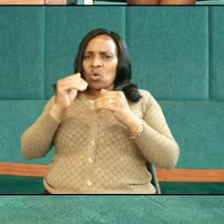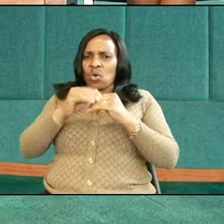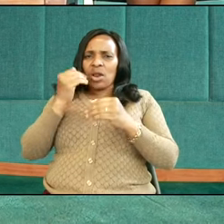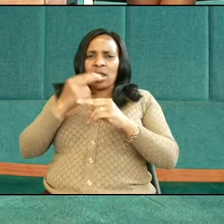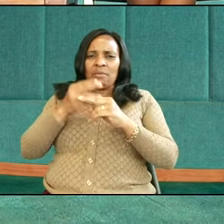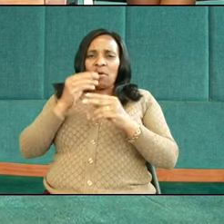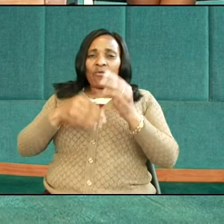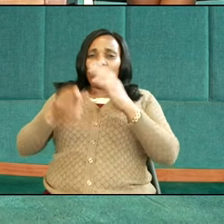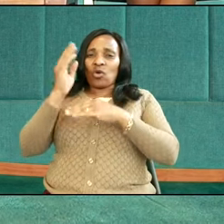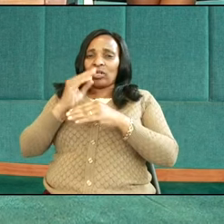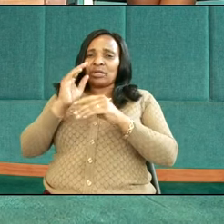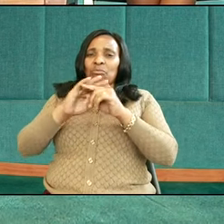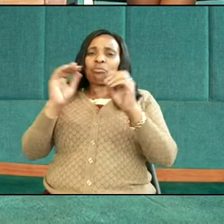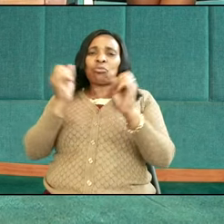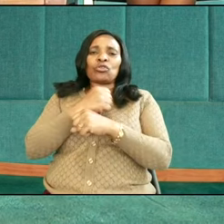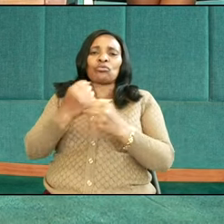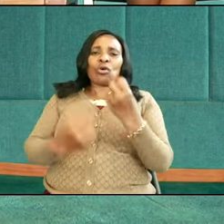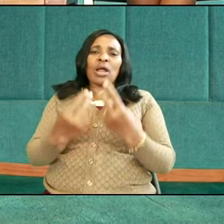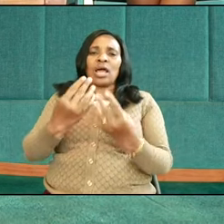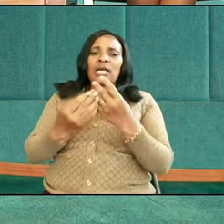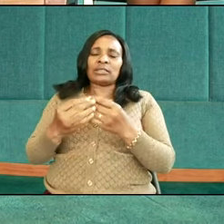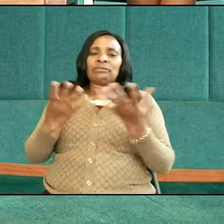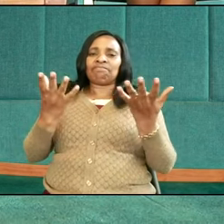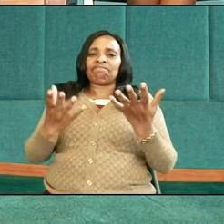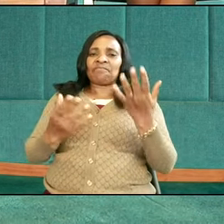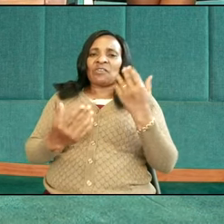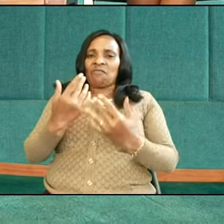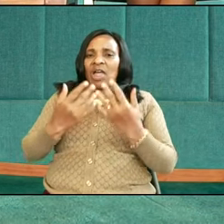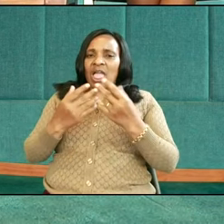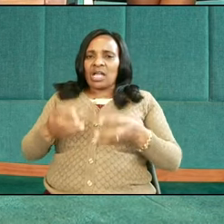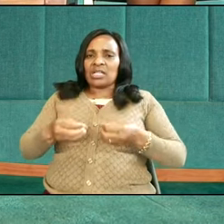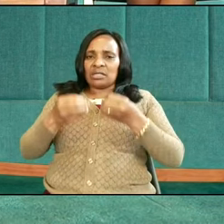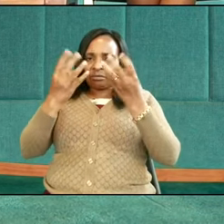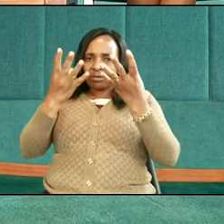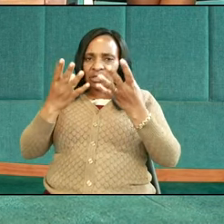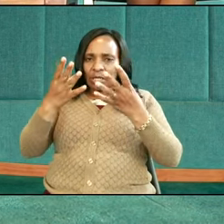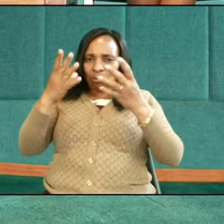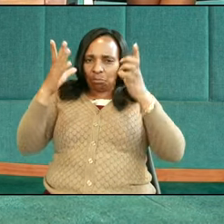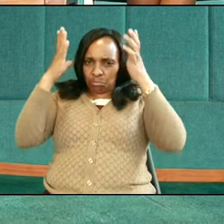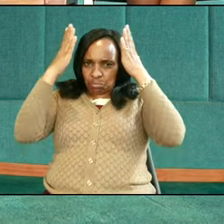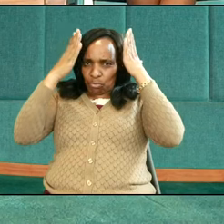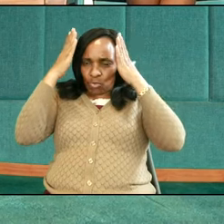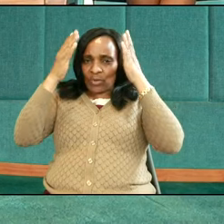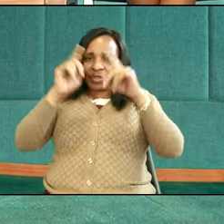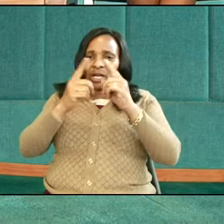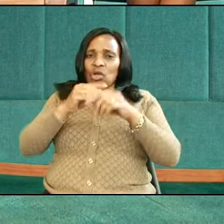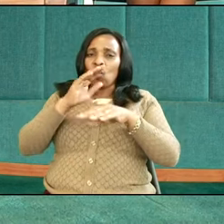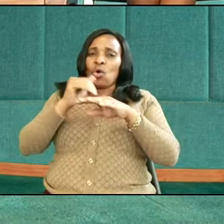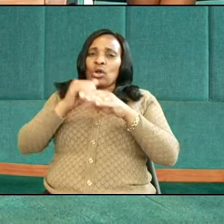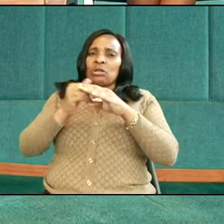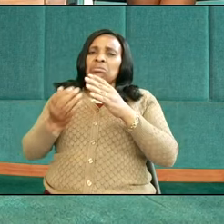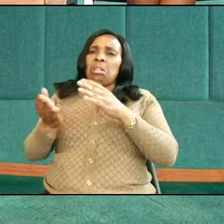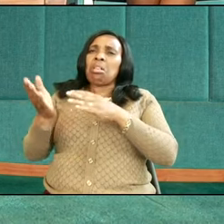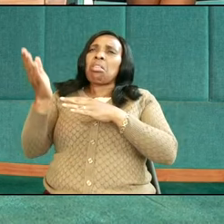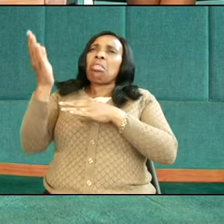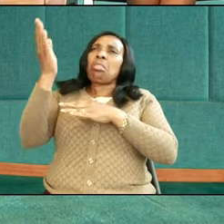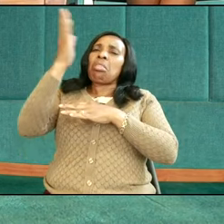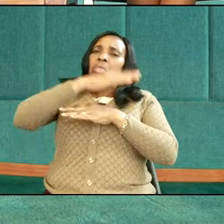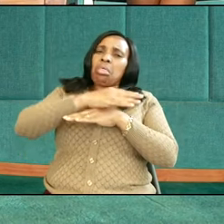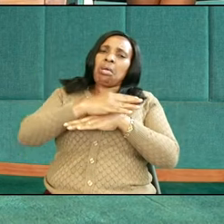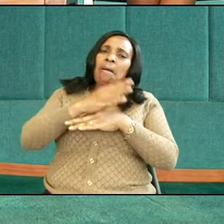but do not light the fire. So they took the bull given to them and prepared it. Then they called on the name of Baal from morning till noon.